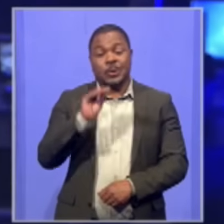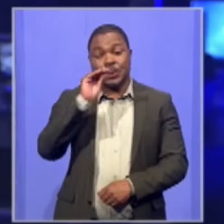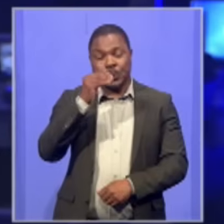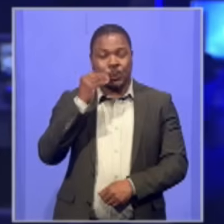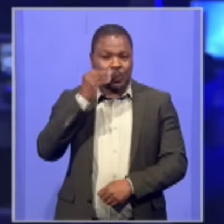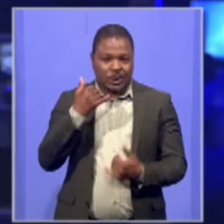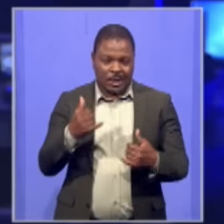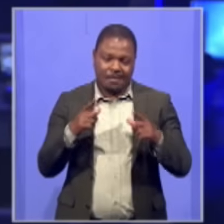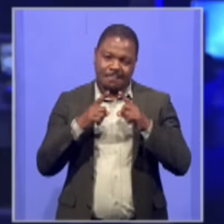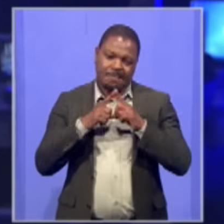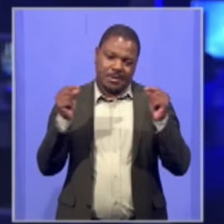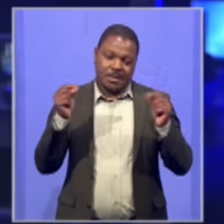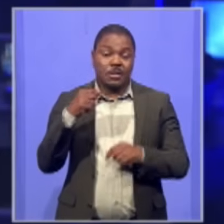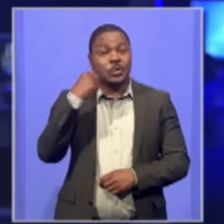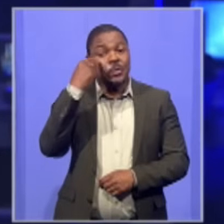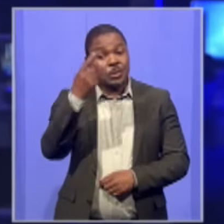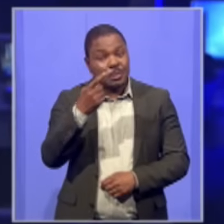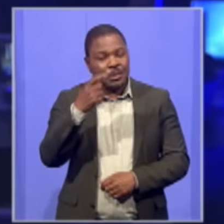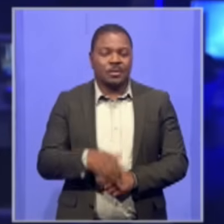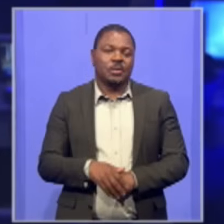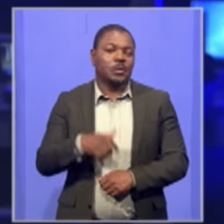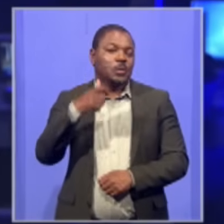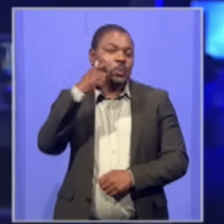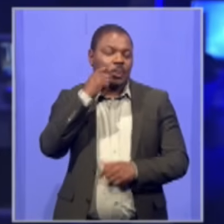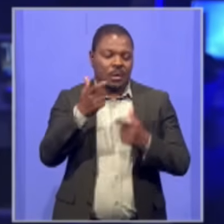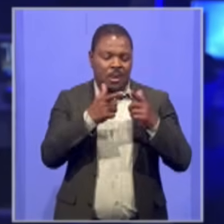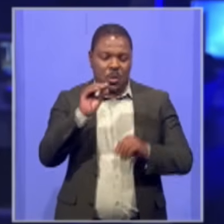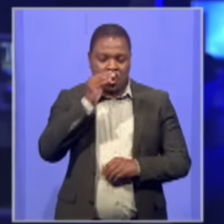tsa Sesotho e fella mona kopana le moifu wa rona wa ditaba